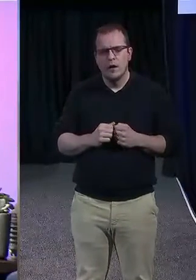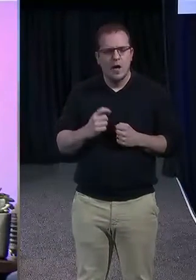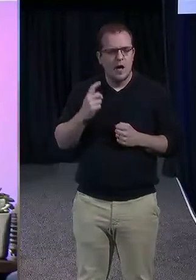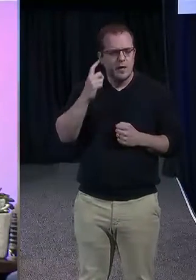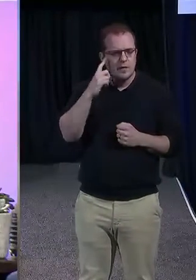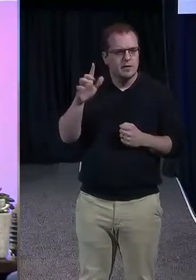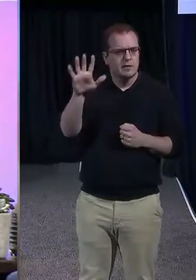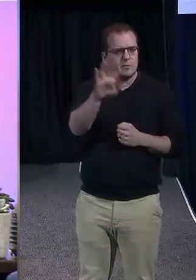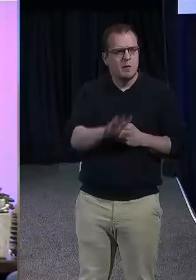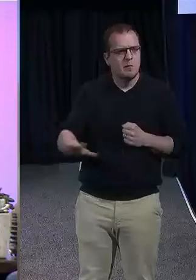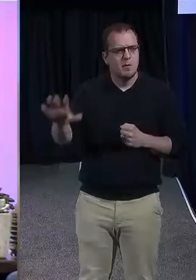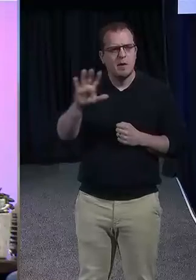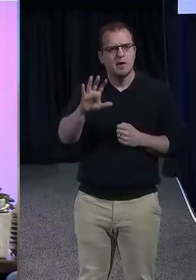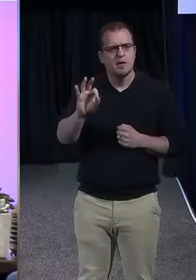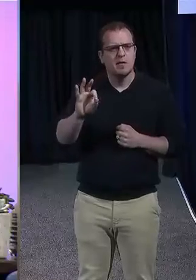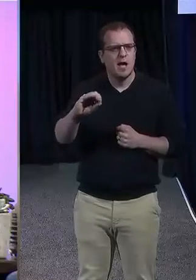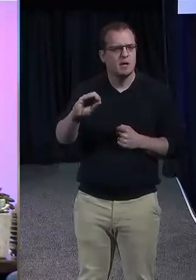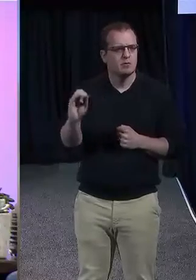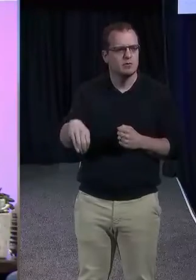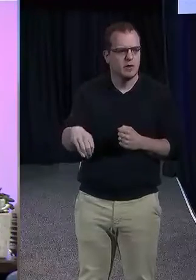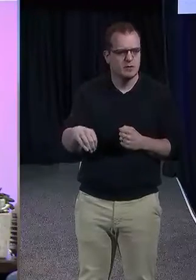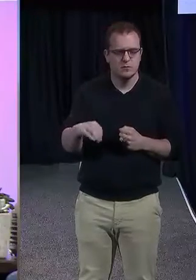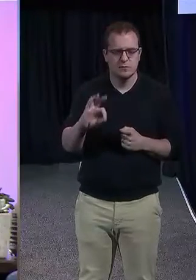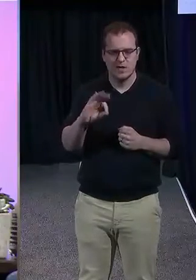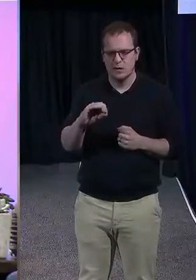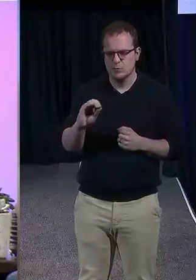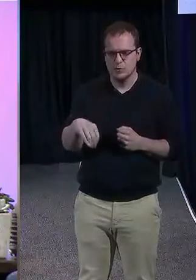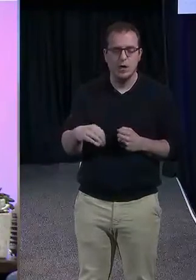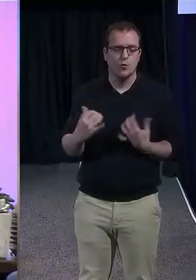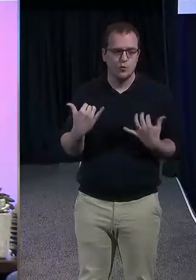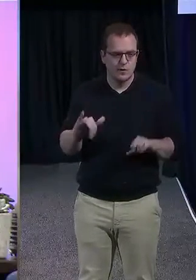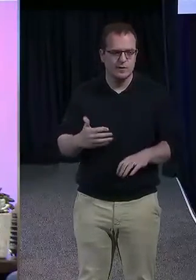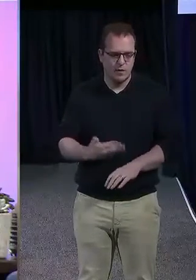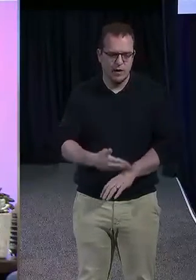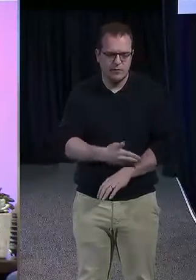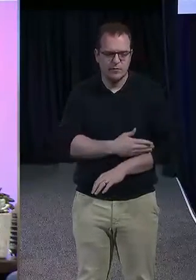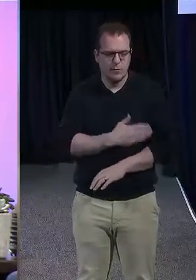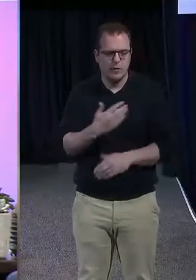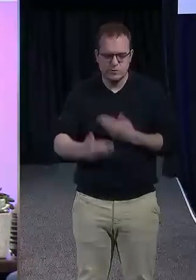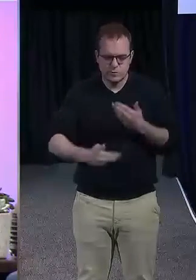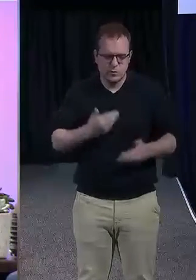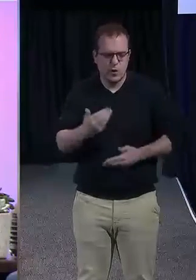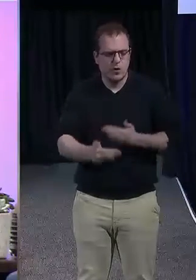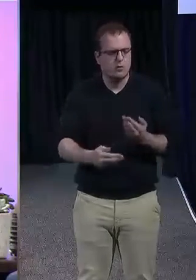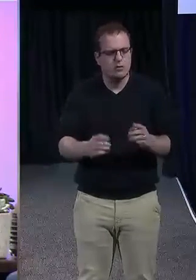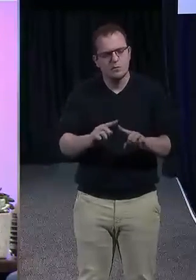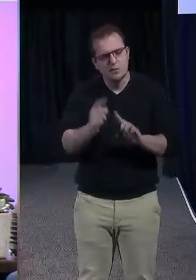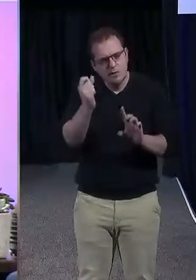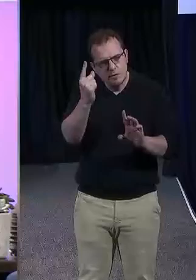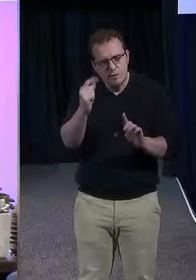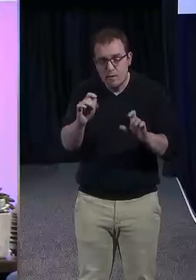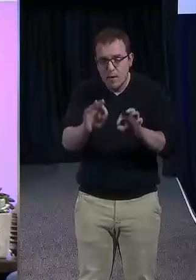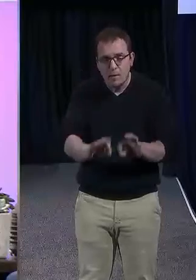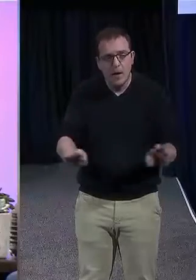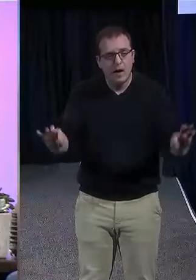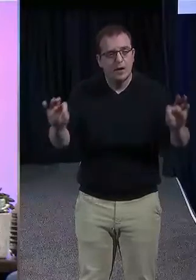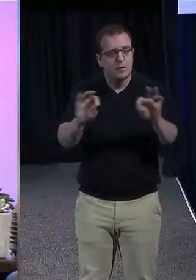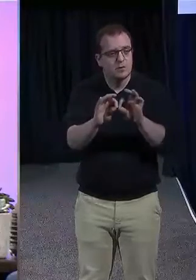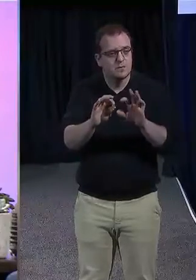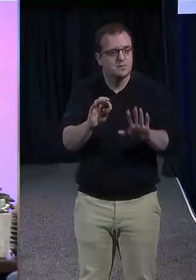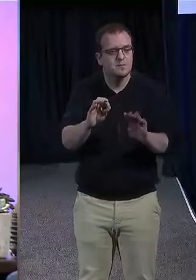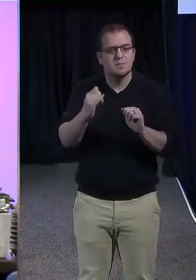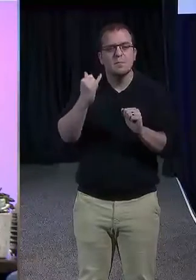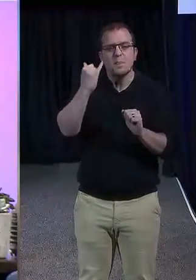9%. So we still have a ways to go. Now, that only matters, though, if